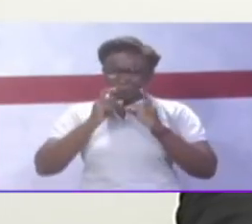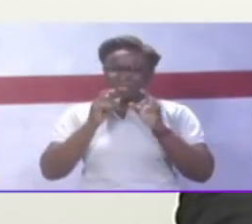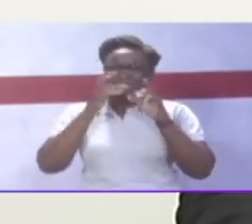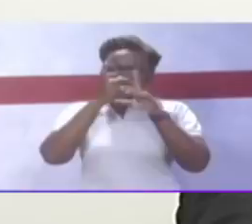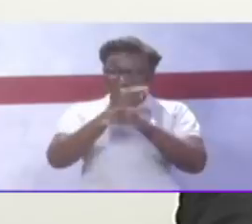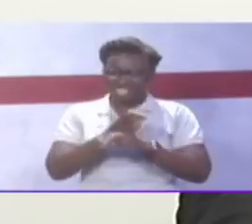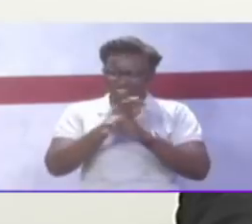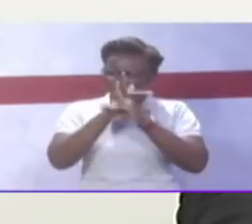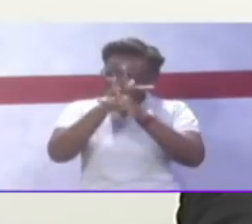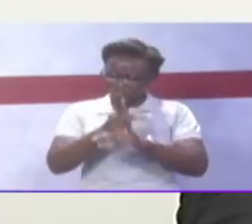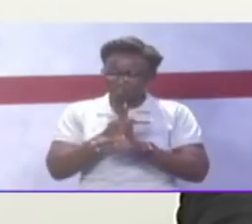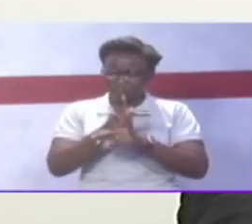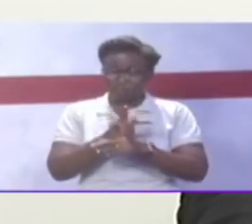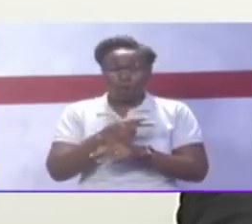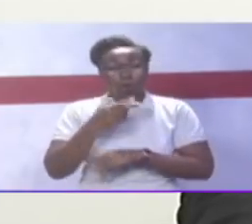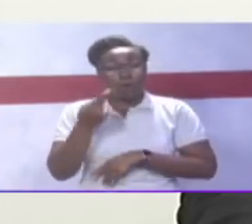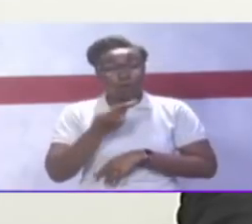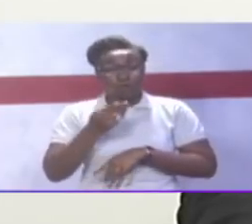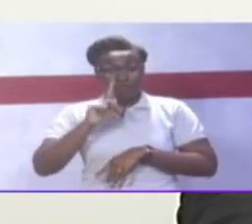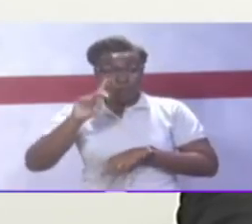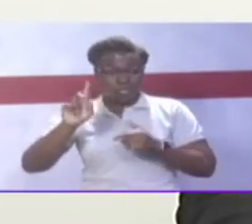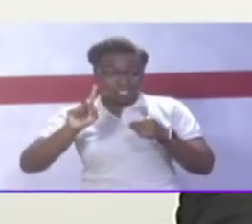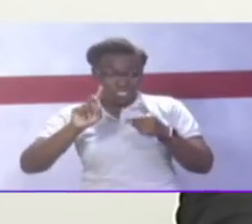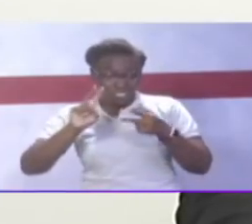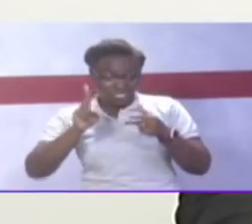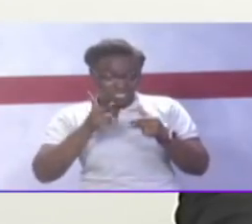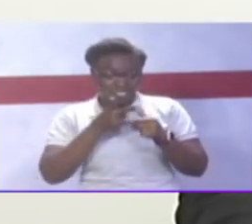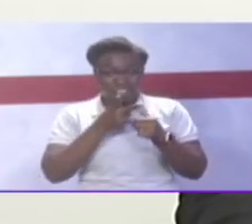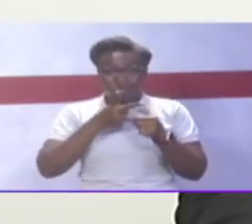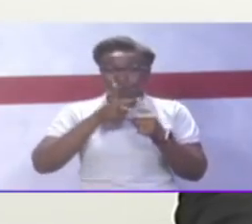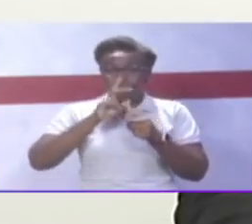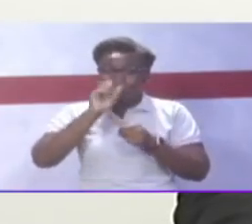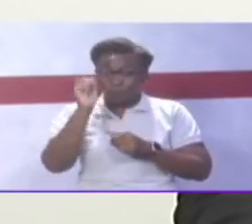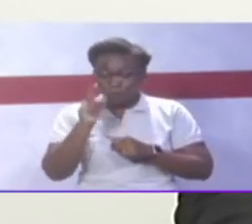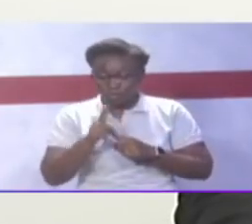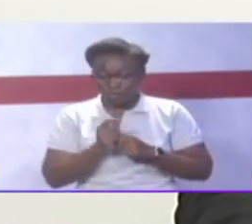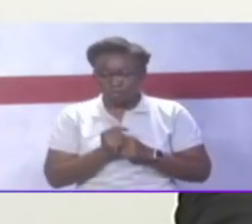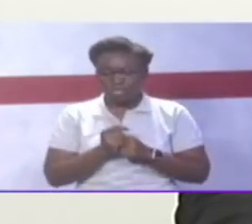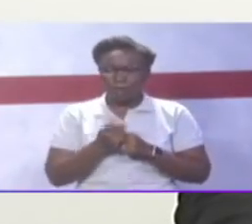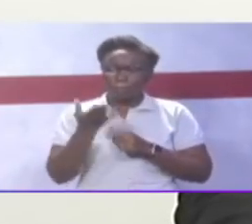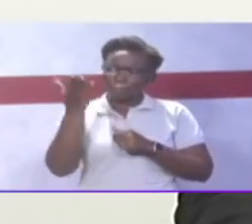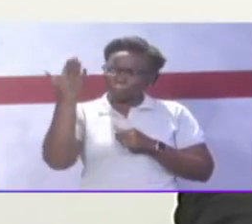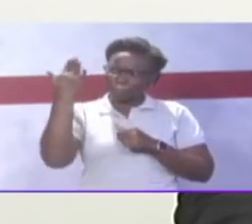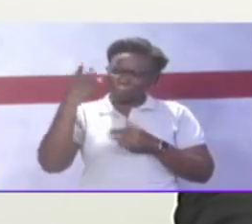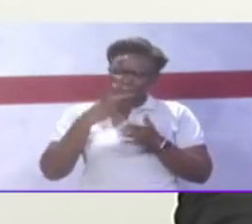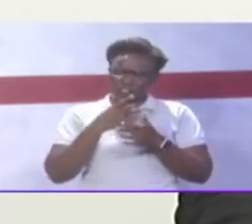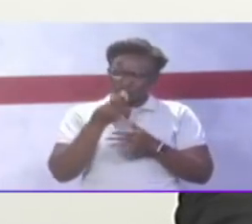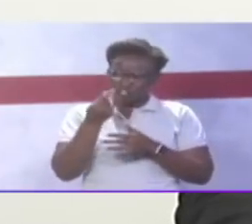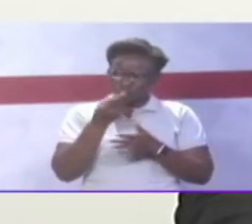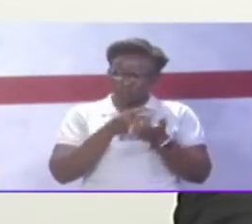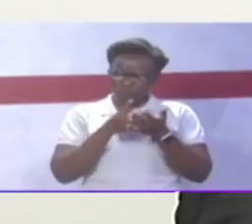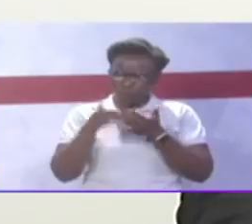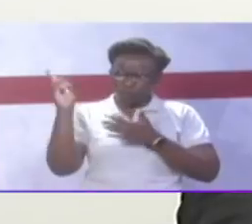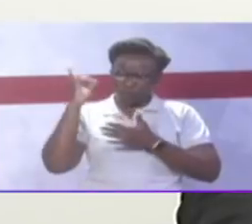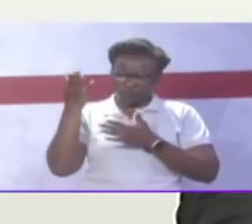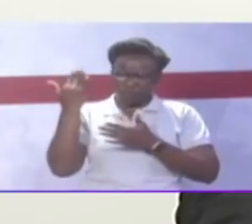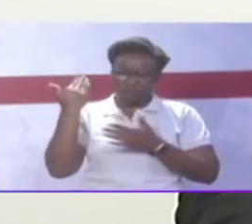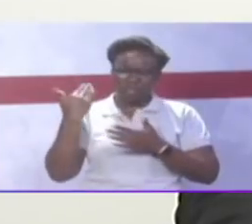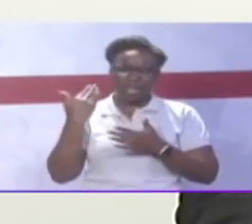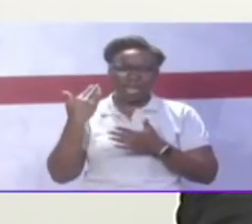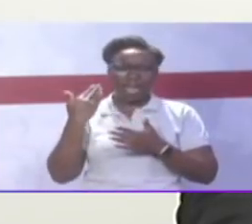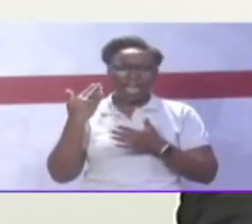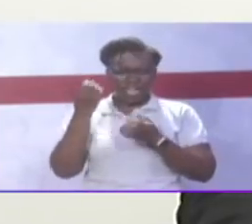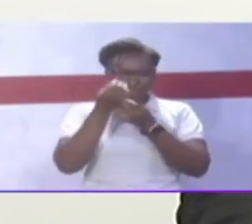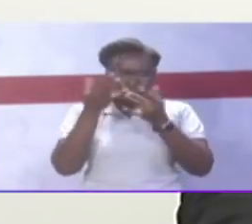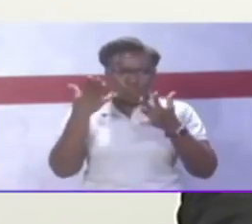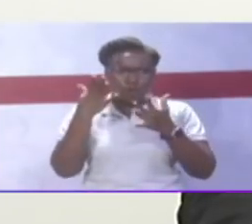And in terms of your second question related to vaccines, I presented a couple of weeks ago how Delta responded